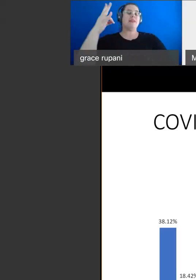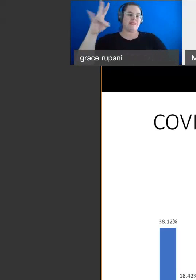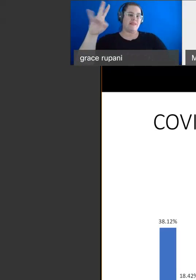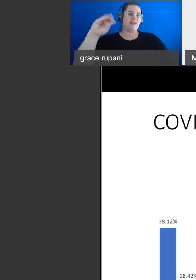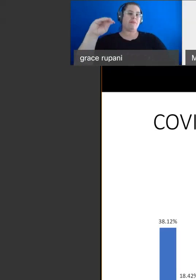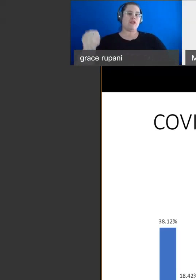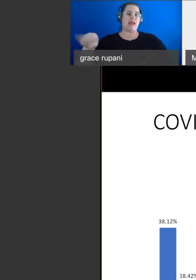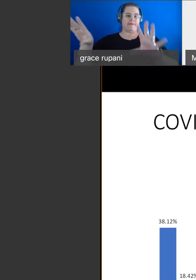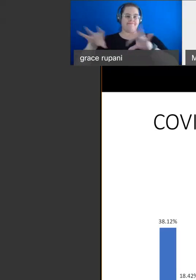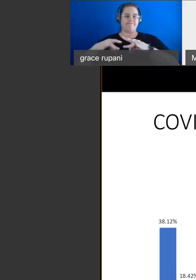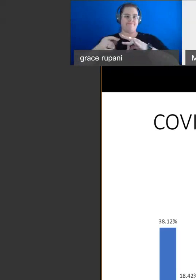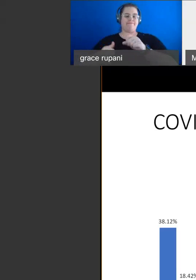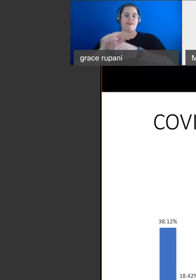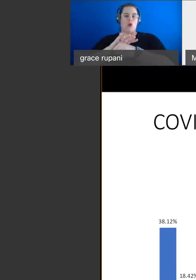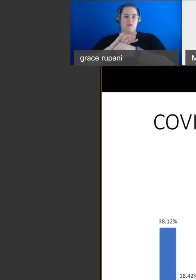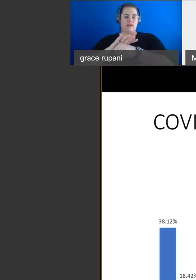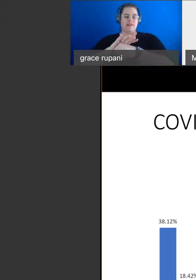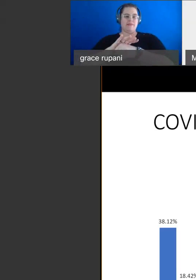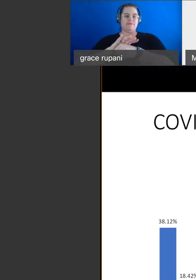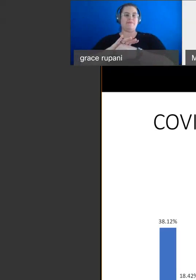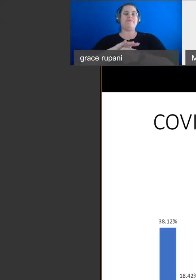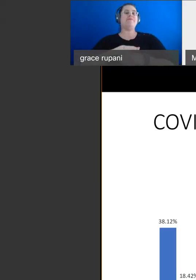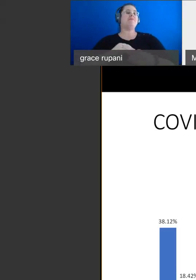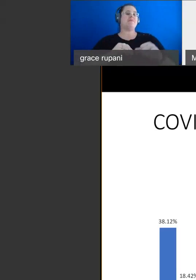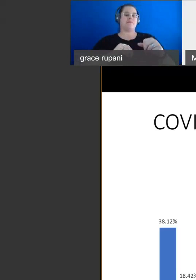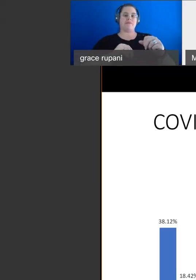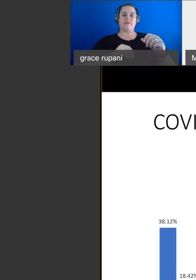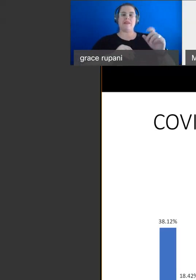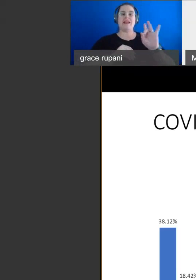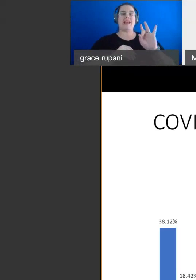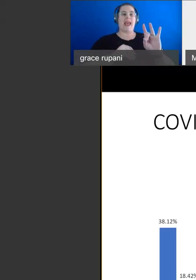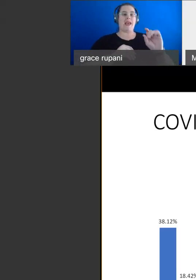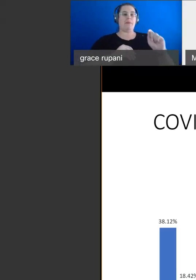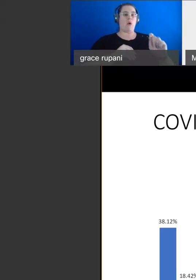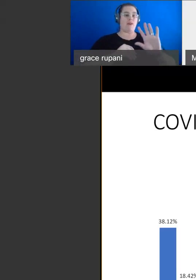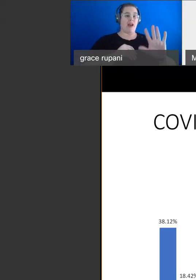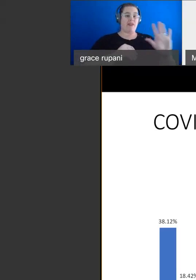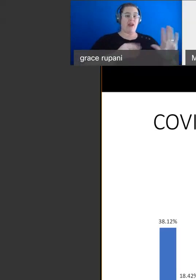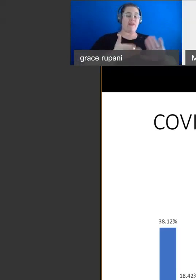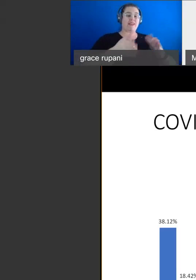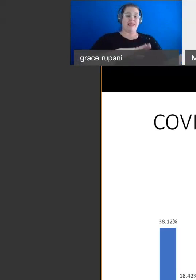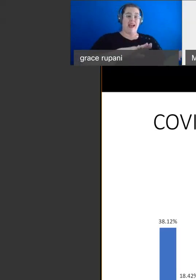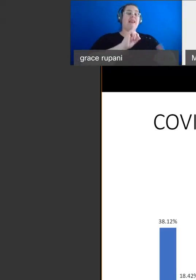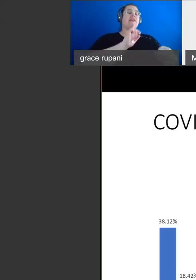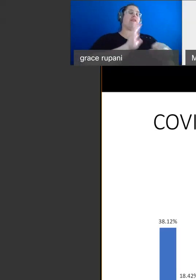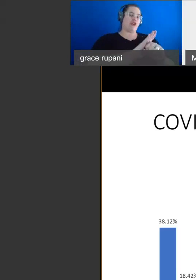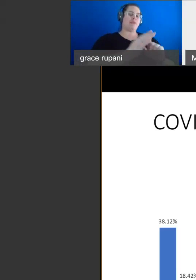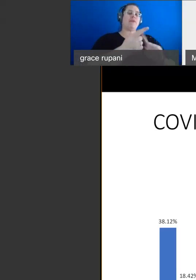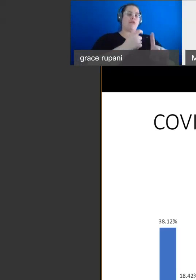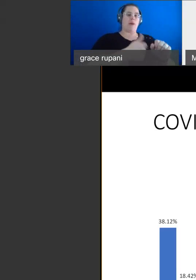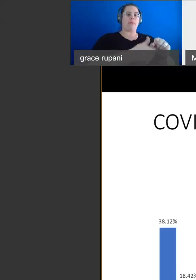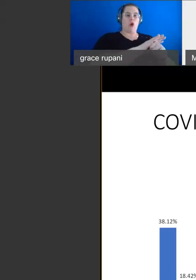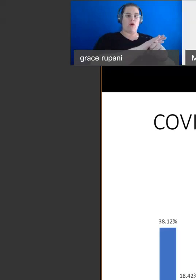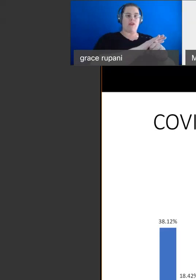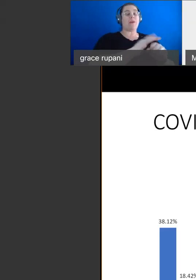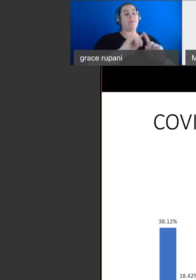8.55% of those have died from COVID confirmed, and 12.7% of people who have had COVID have